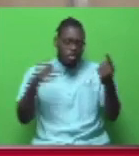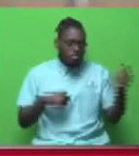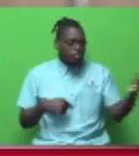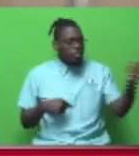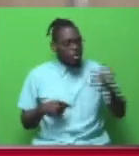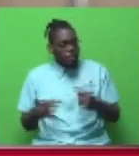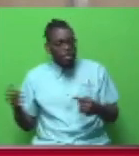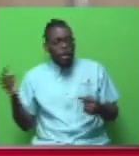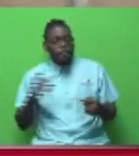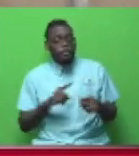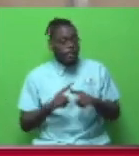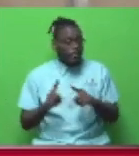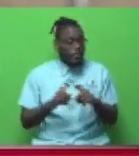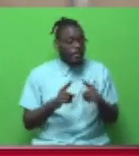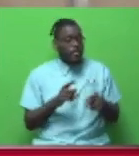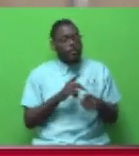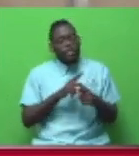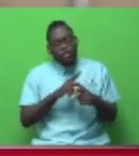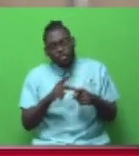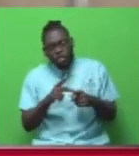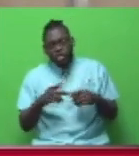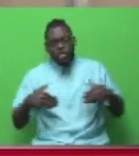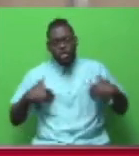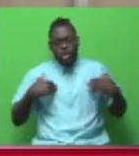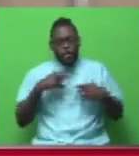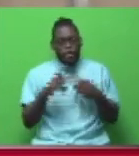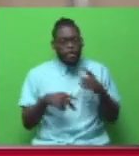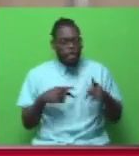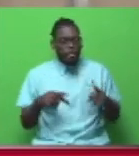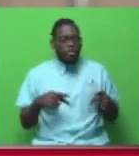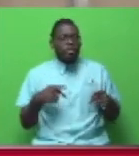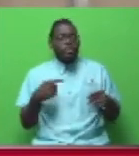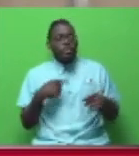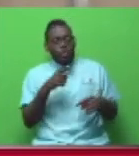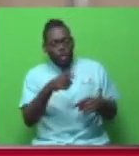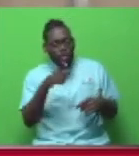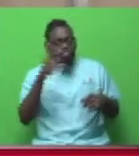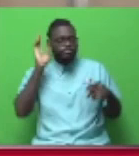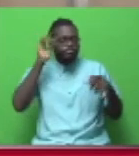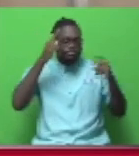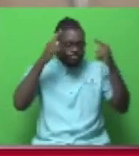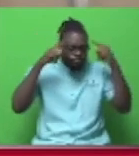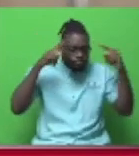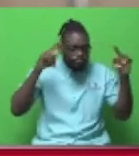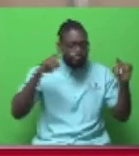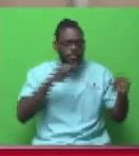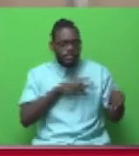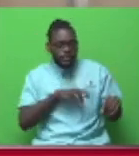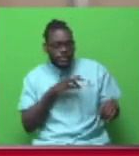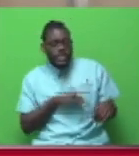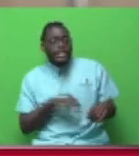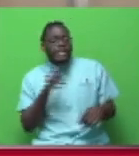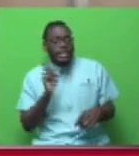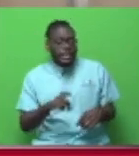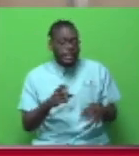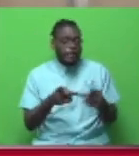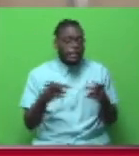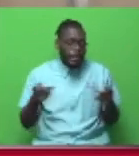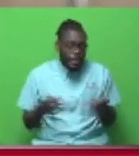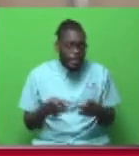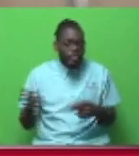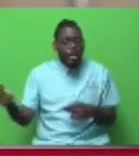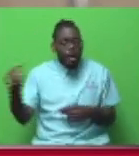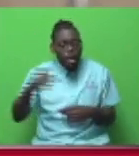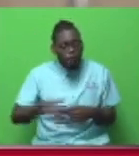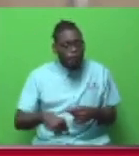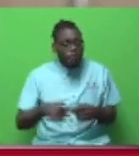listening public, may be those young persons who win scholarships. And then, of course, they require a place to do their in-service. We